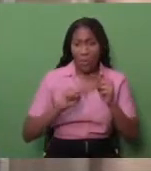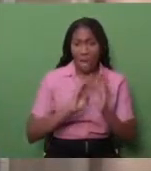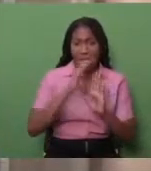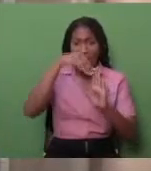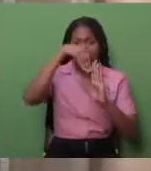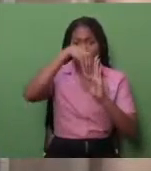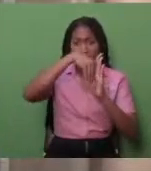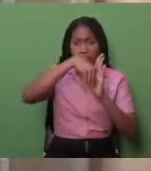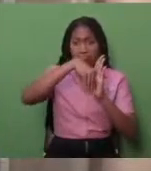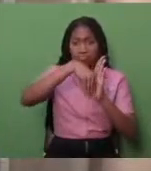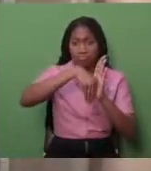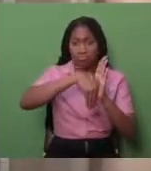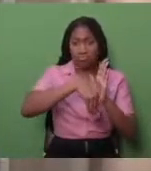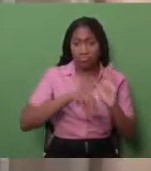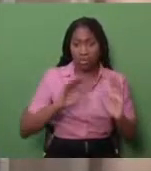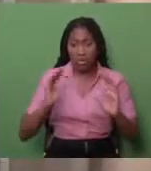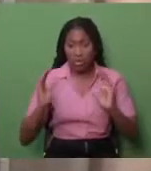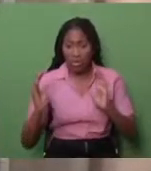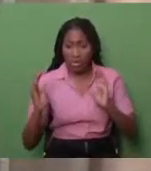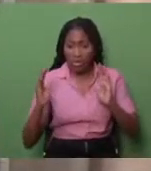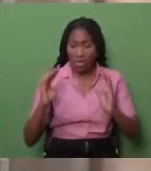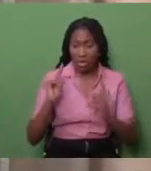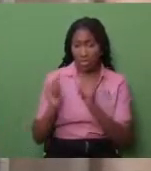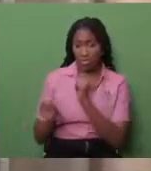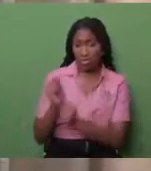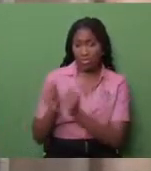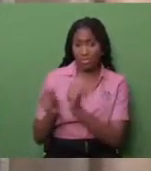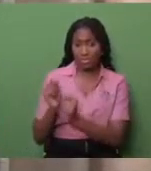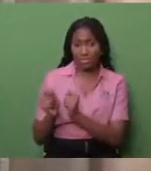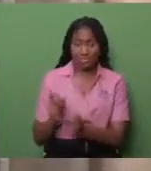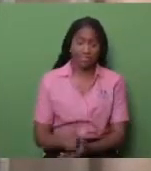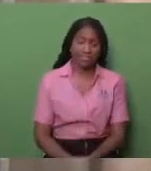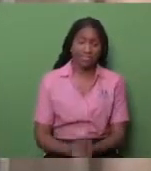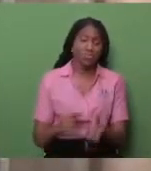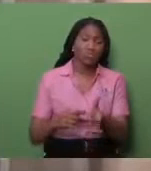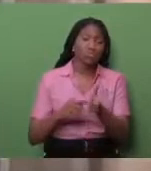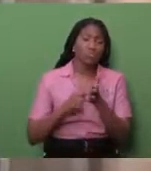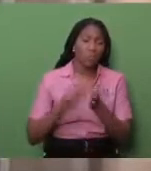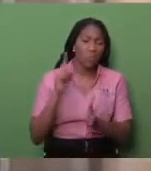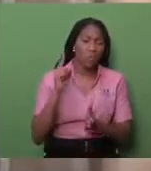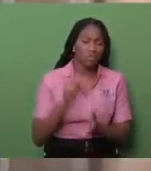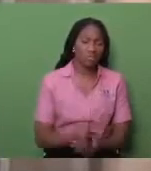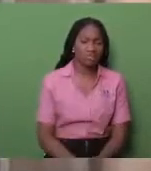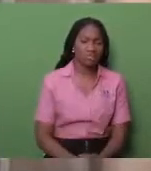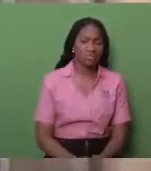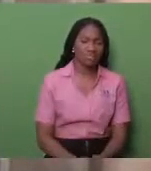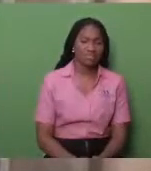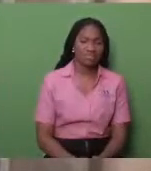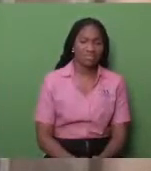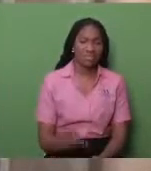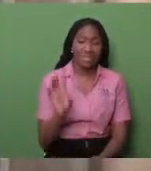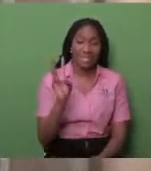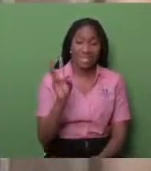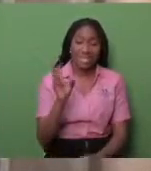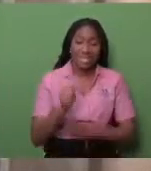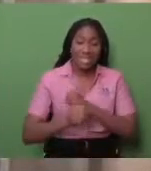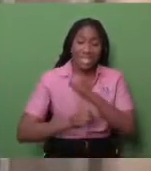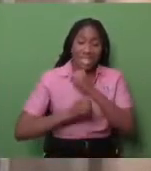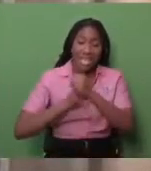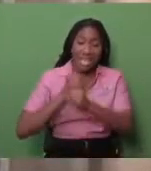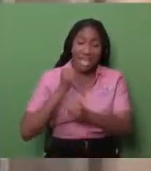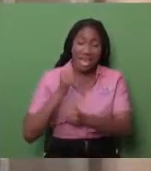taking place. Show me one. You took 6 years to undo over